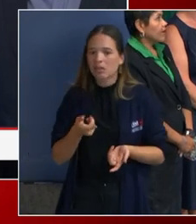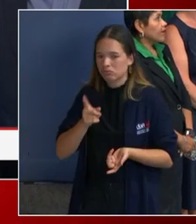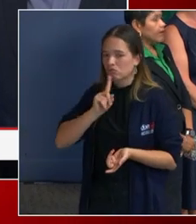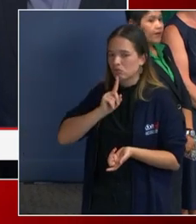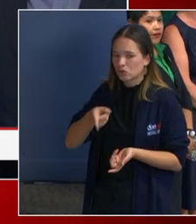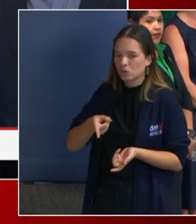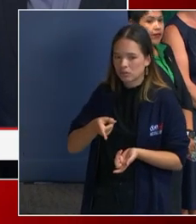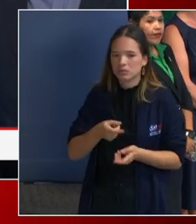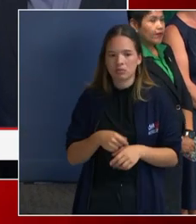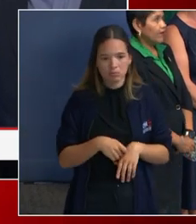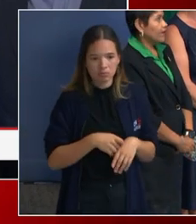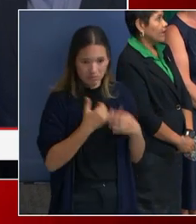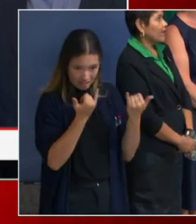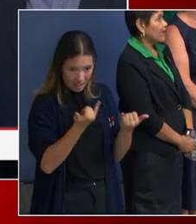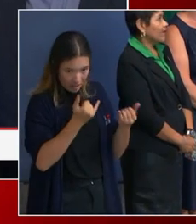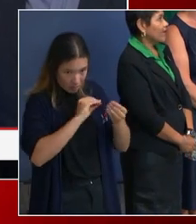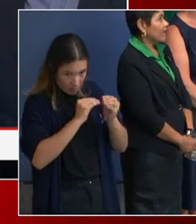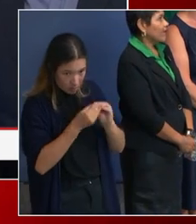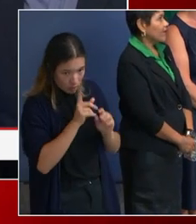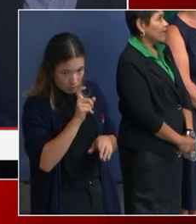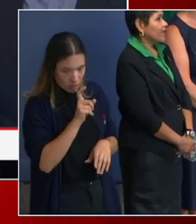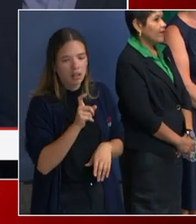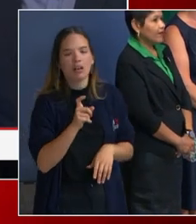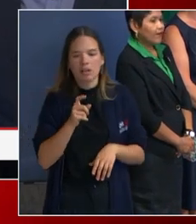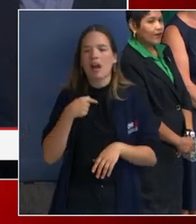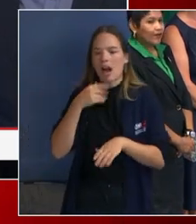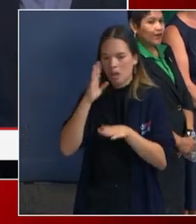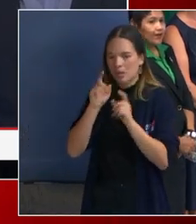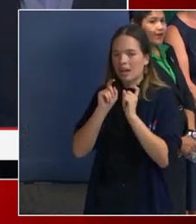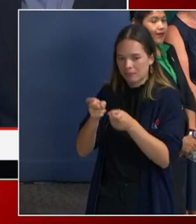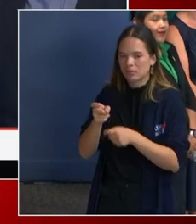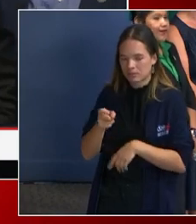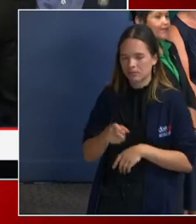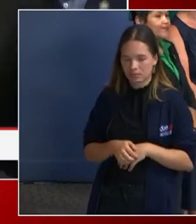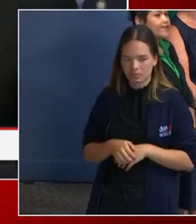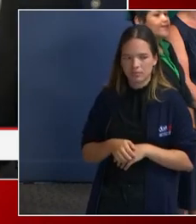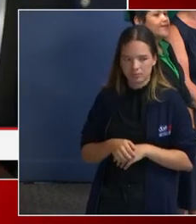Mark. Today? We can get the numbers for you.